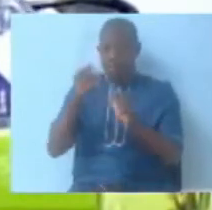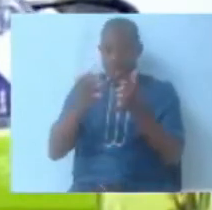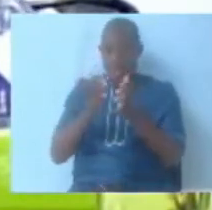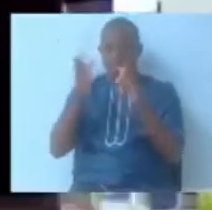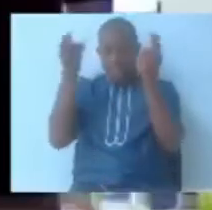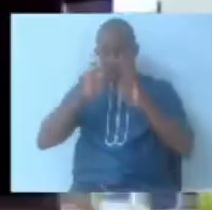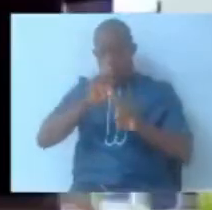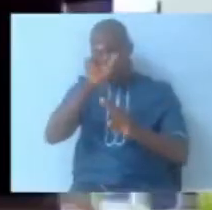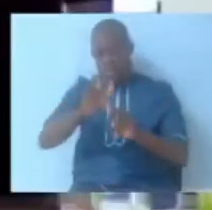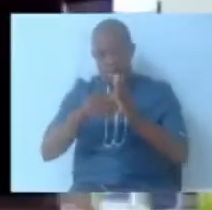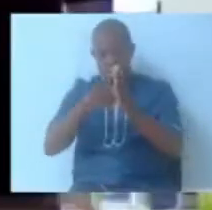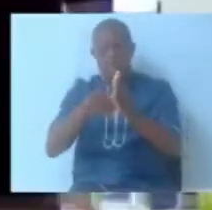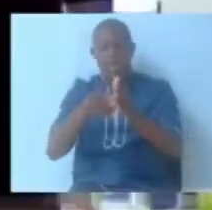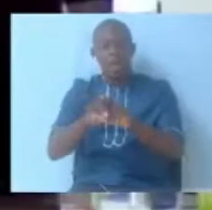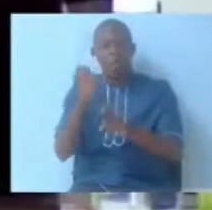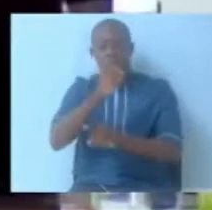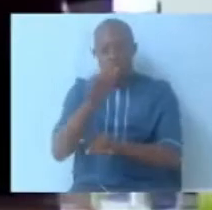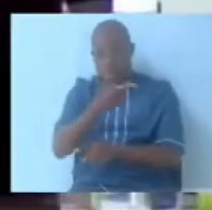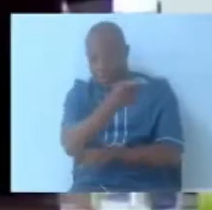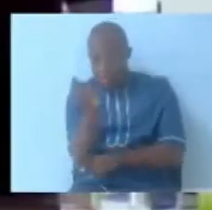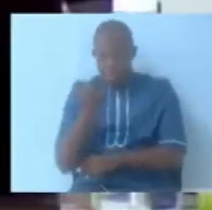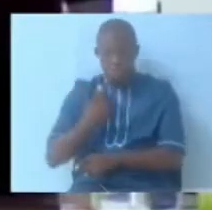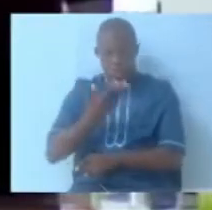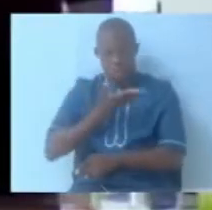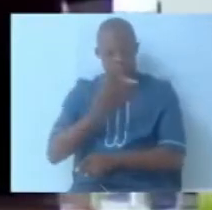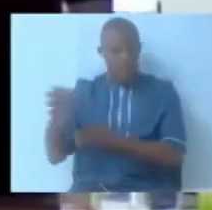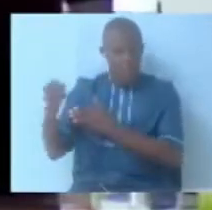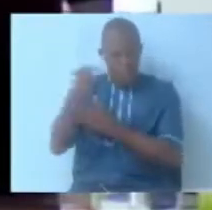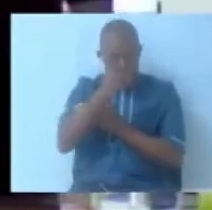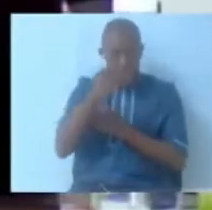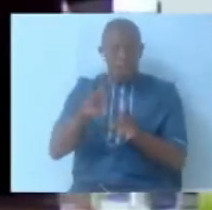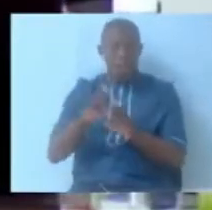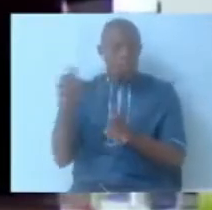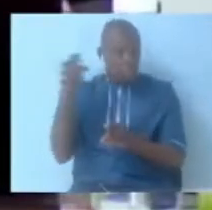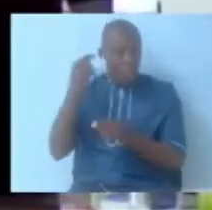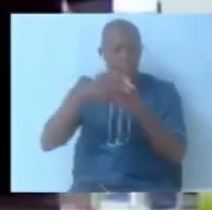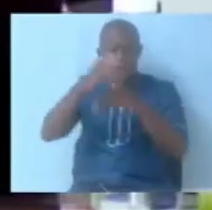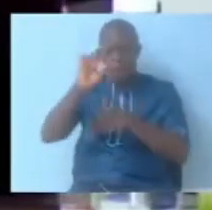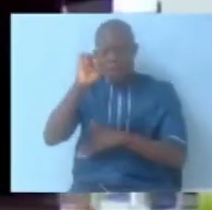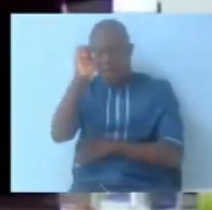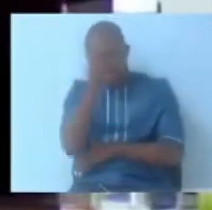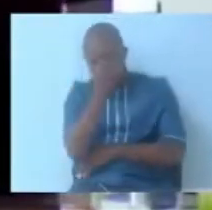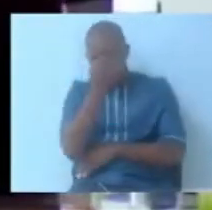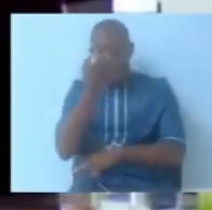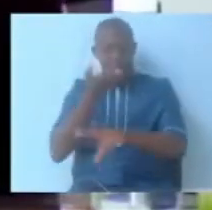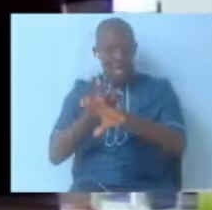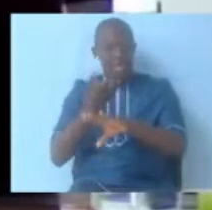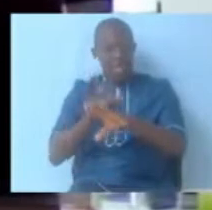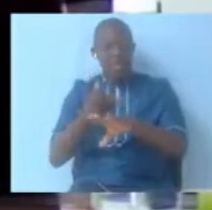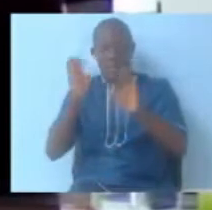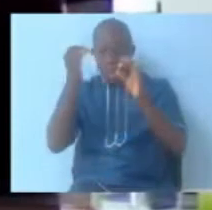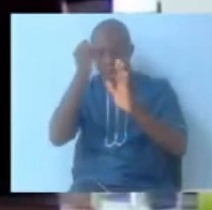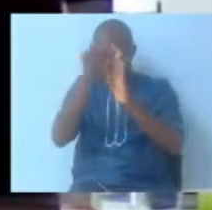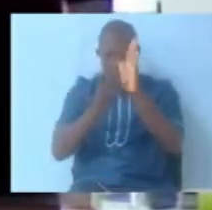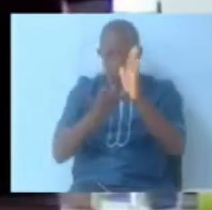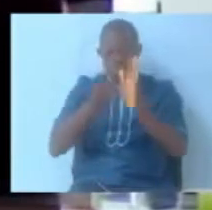Because they had the power and the jurisdiction to hear more complex and serious matters than the second and third class.